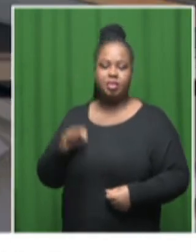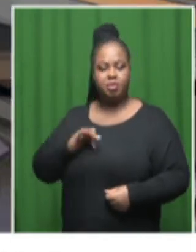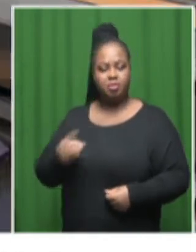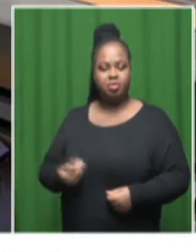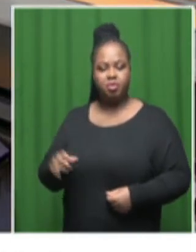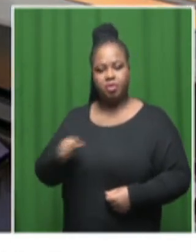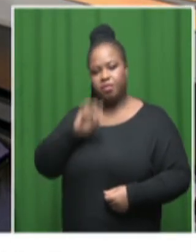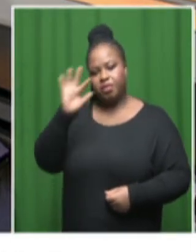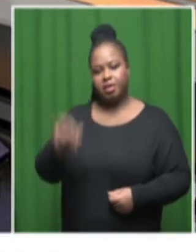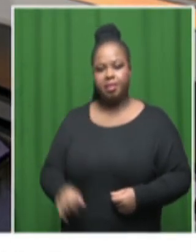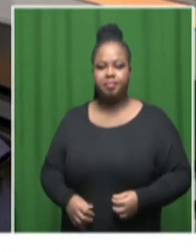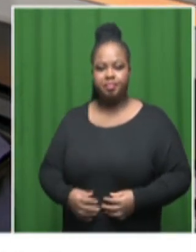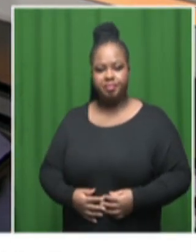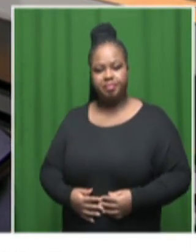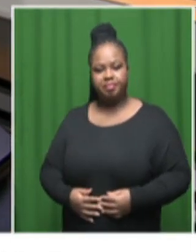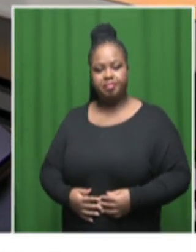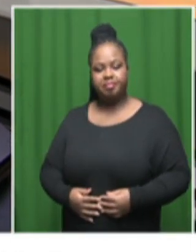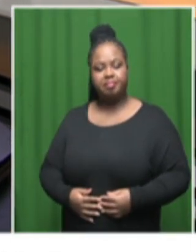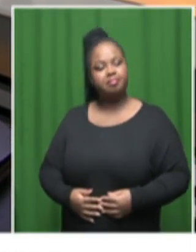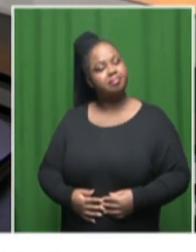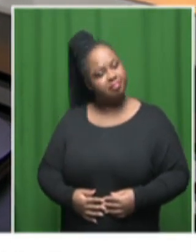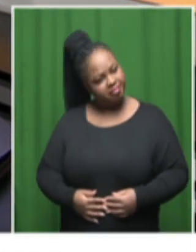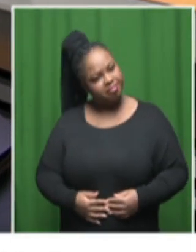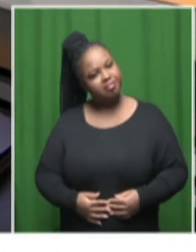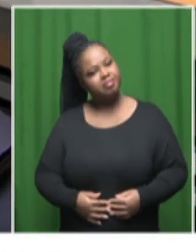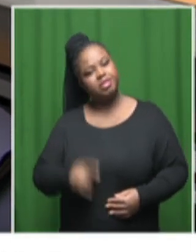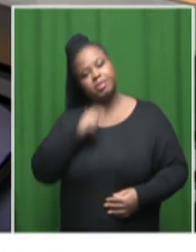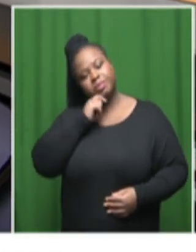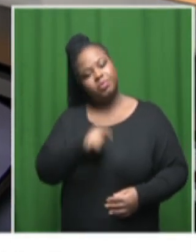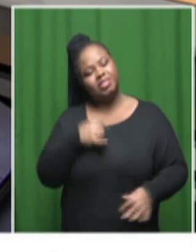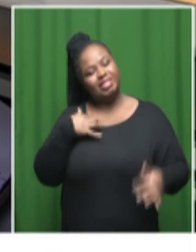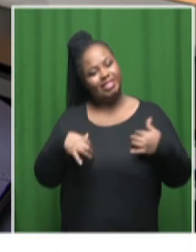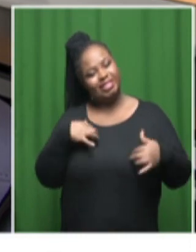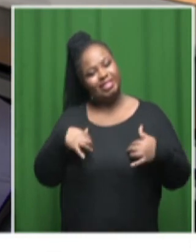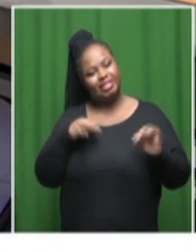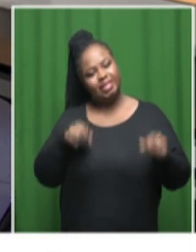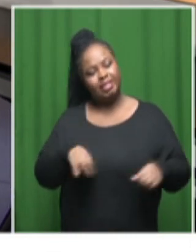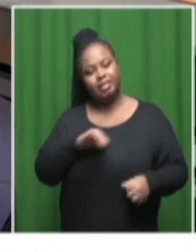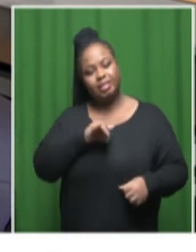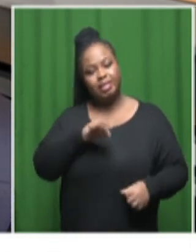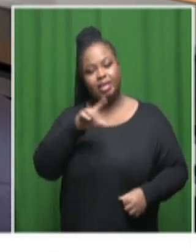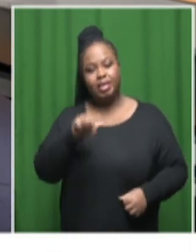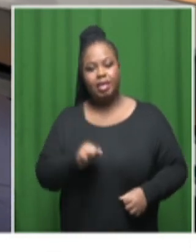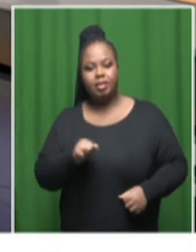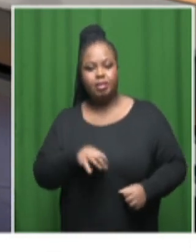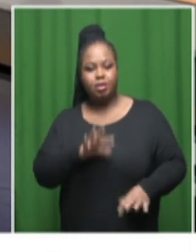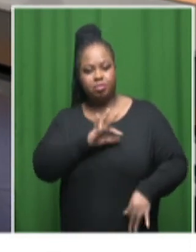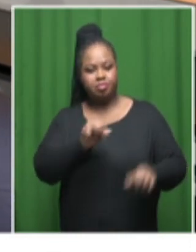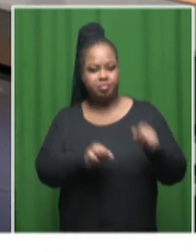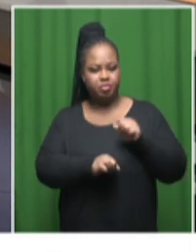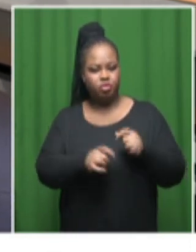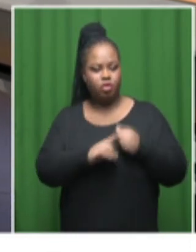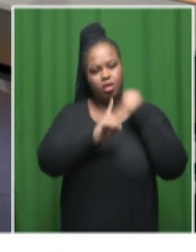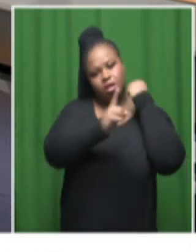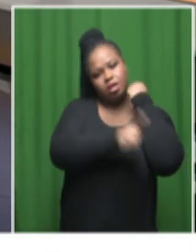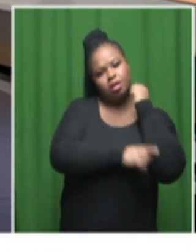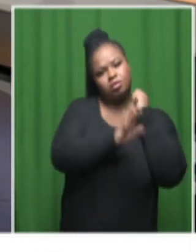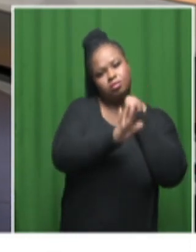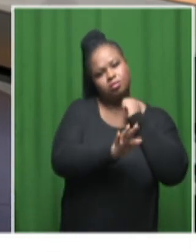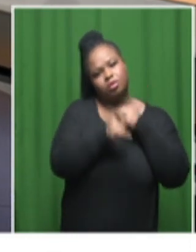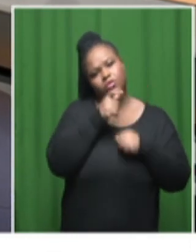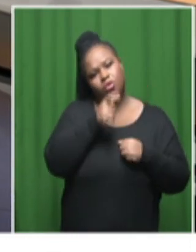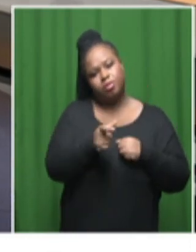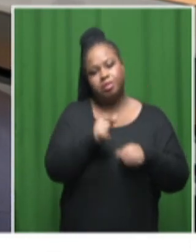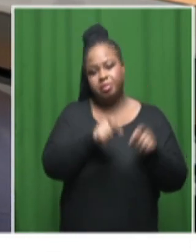women in South Africa and in the continent. And we do indeed look forward to it. Cecilia, as I wrap up with you, just your last words to everyone sitting at